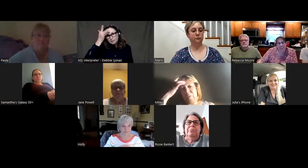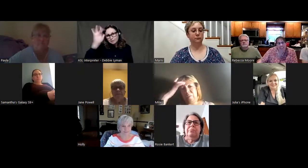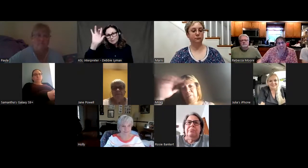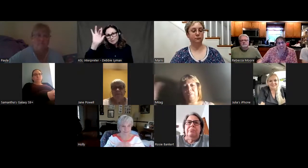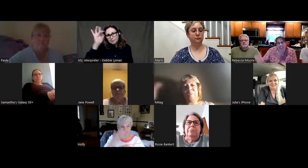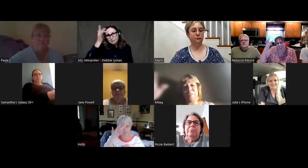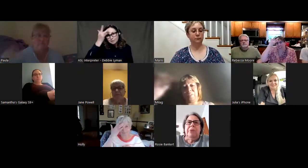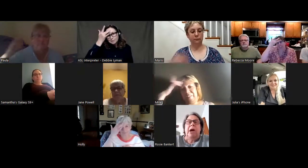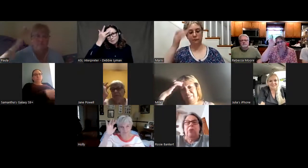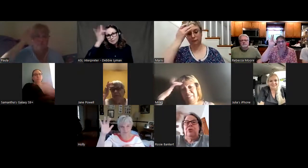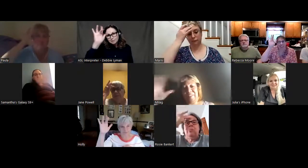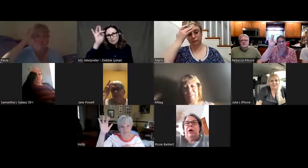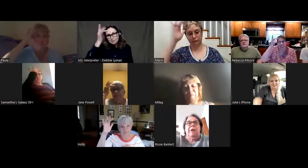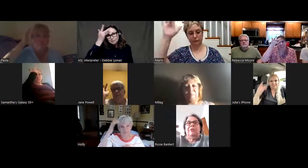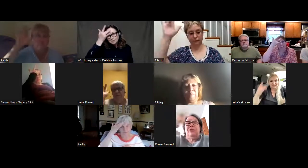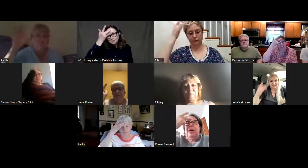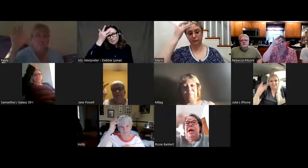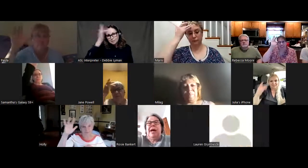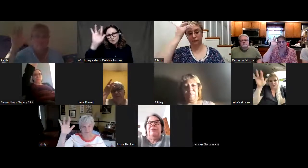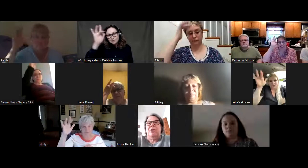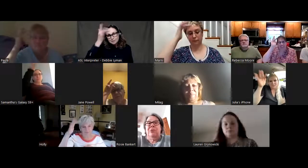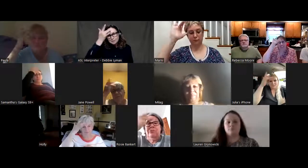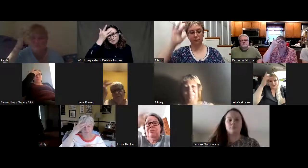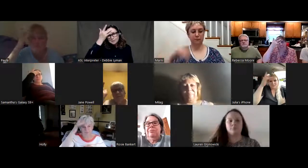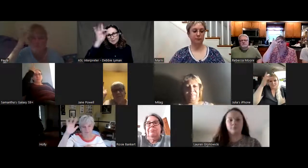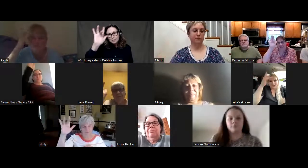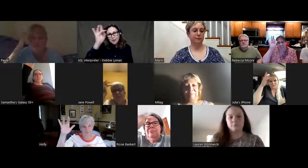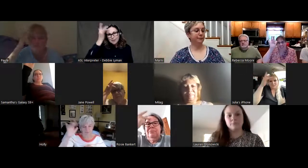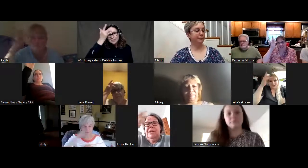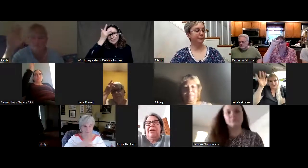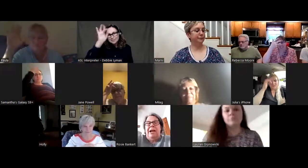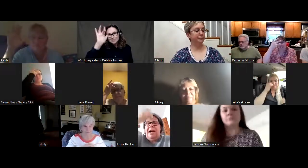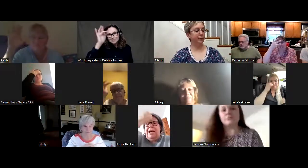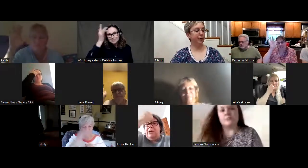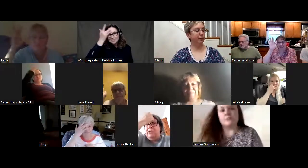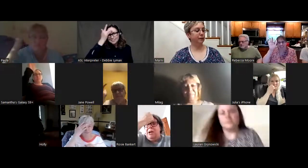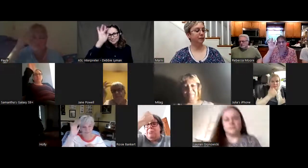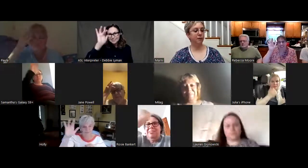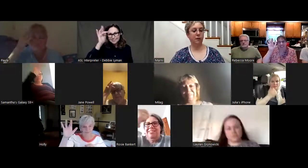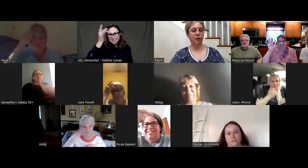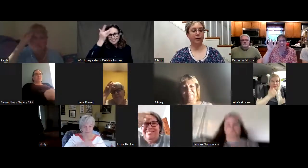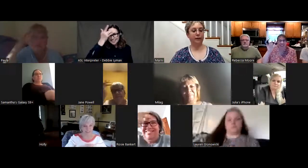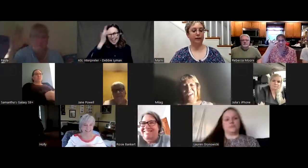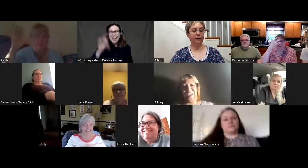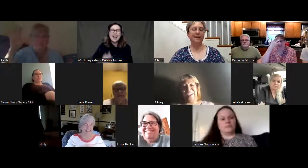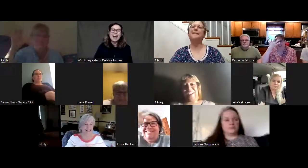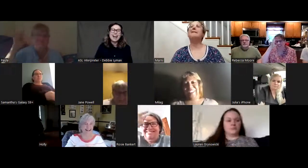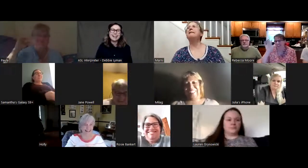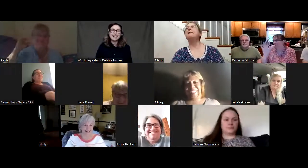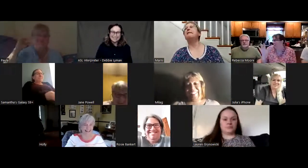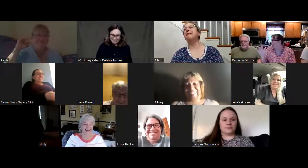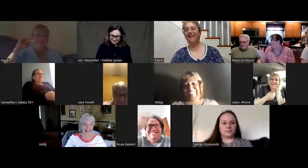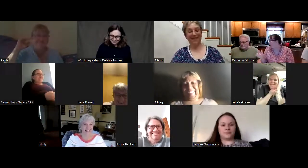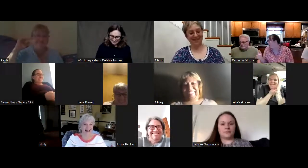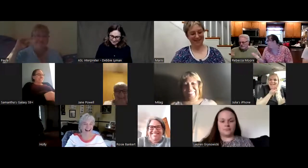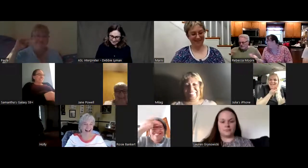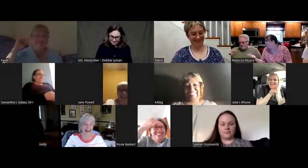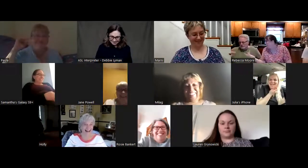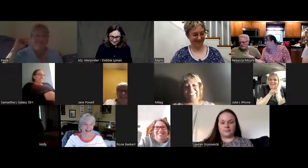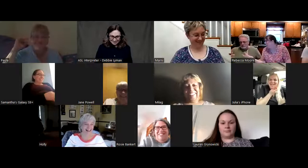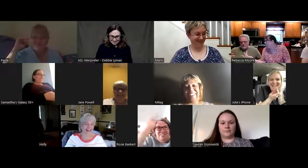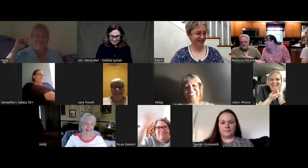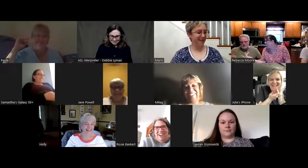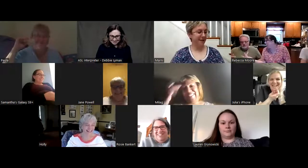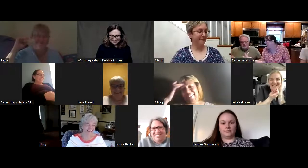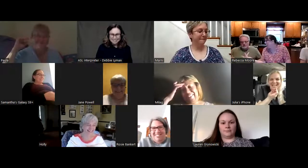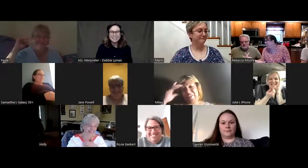Smart. Oh, smart. I was gonna say, Smart. I know dumb. Okay. I